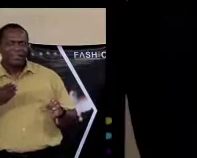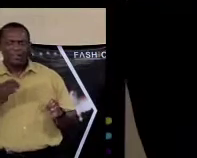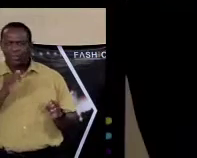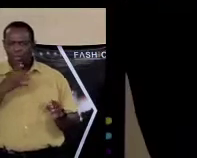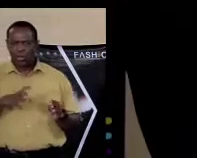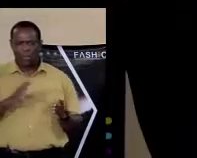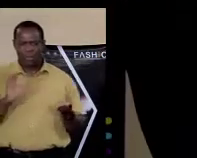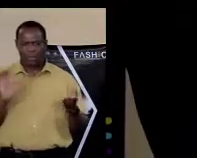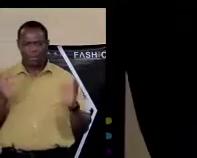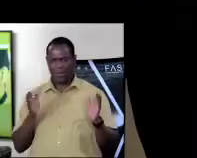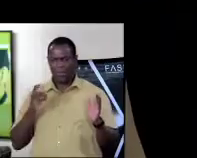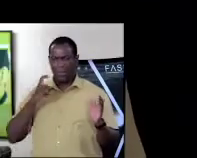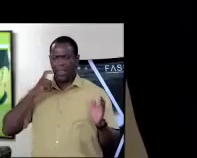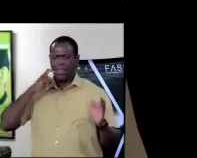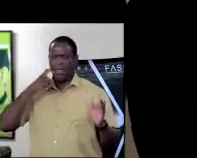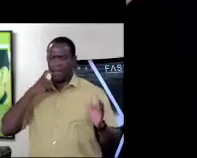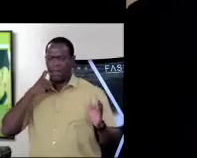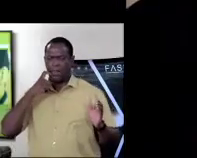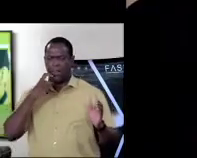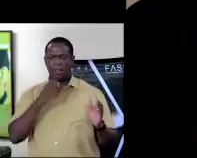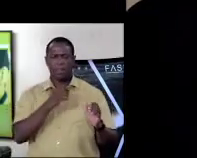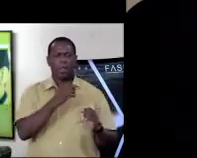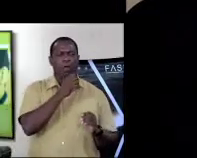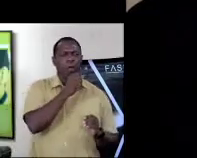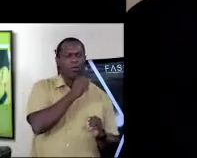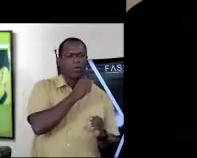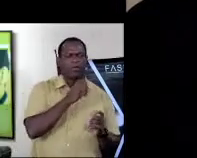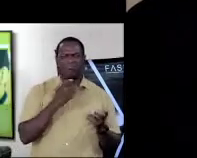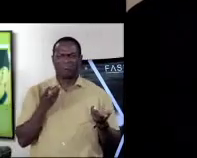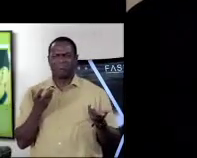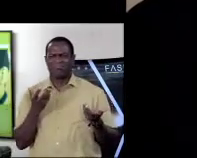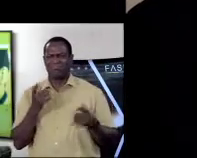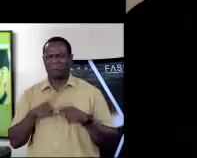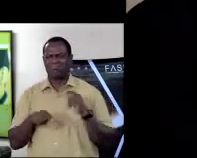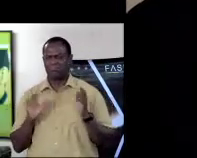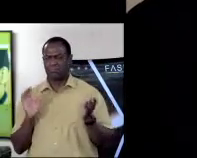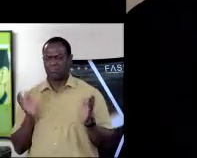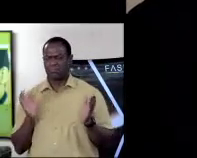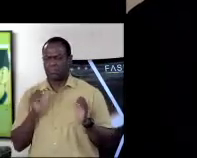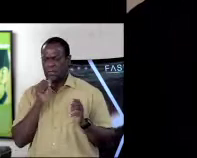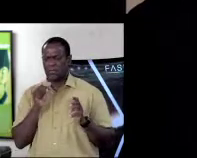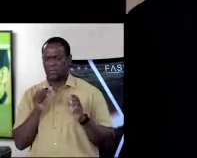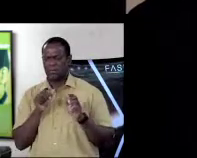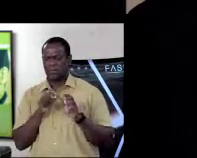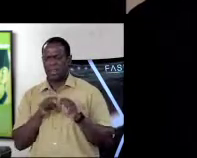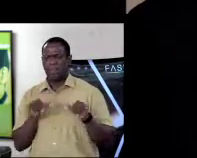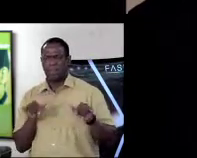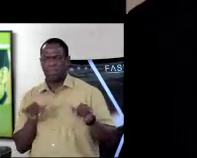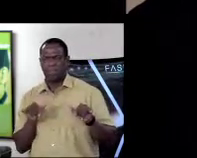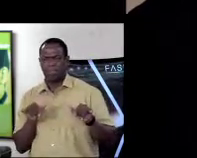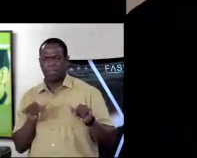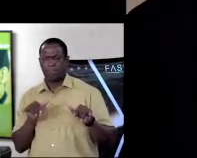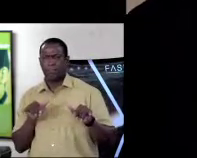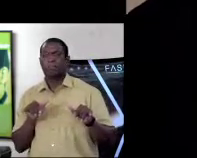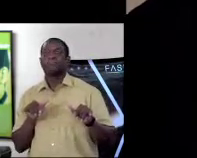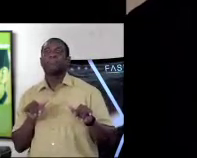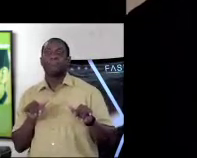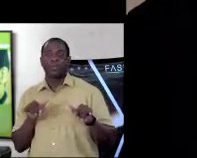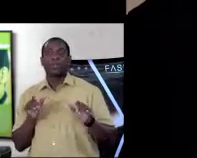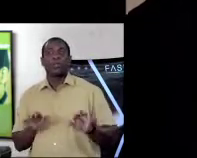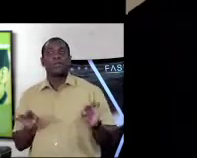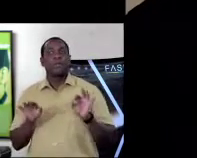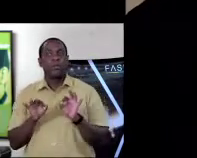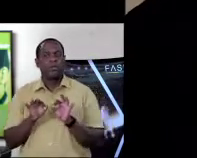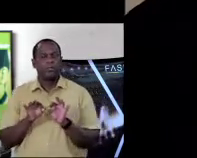oranges. So if you can share, what are the markers or what are the key performance